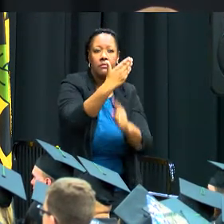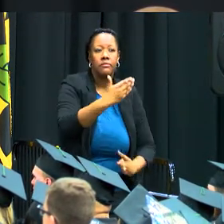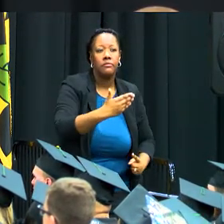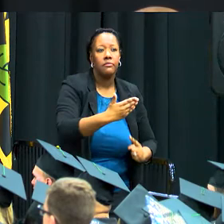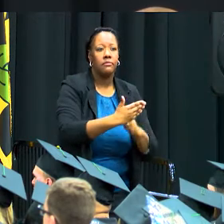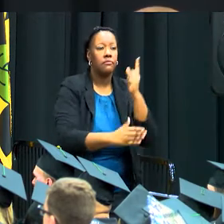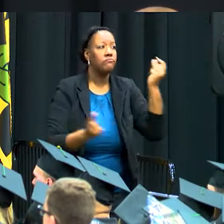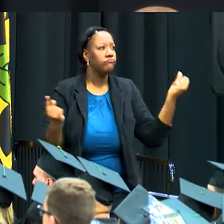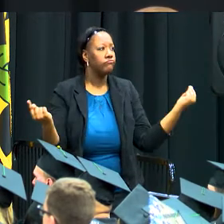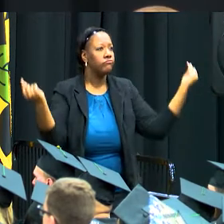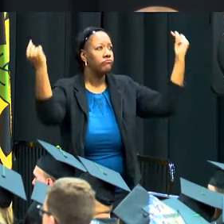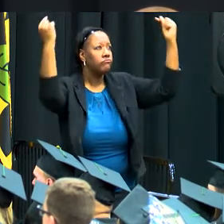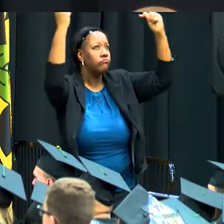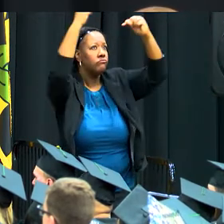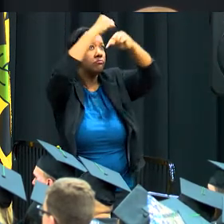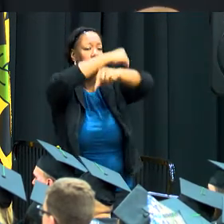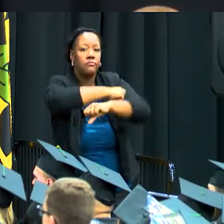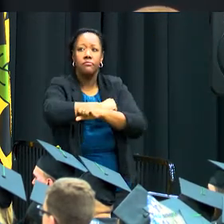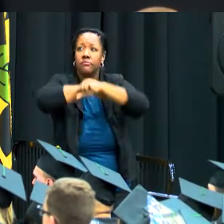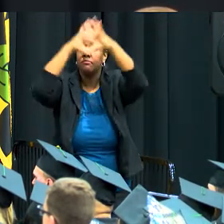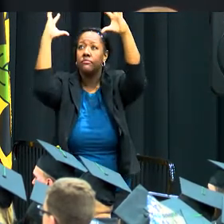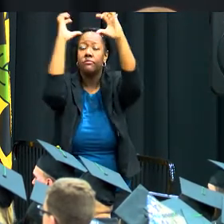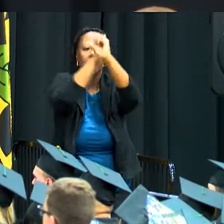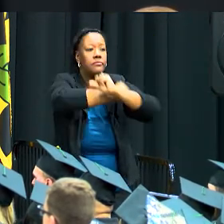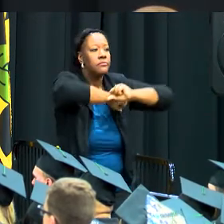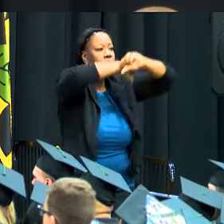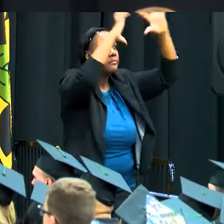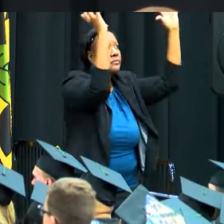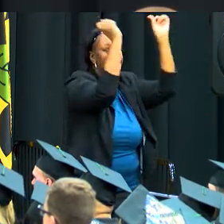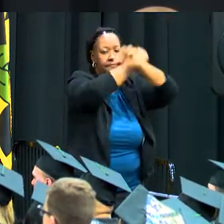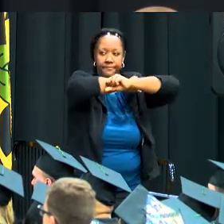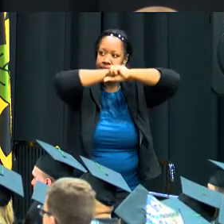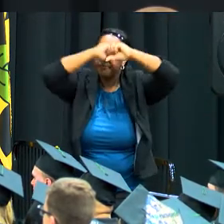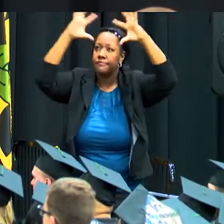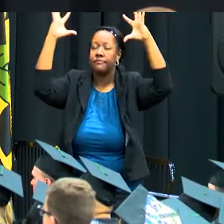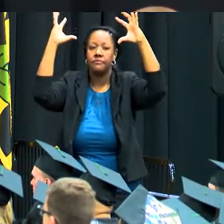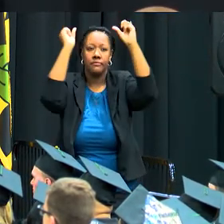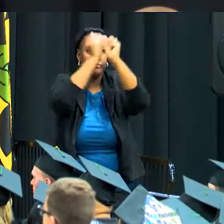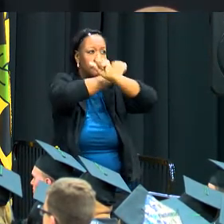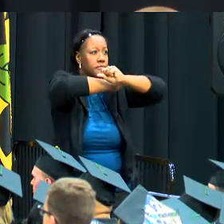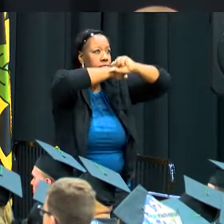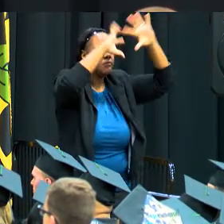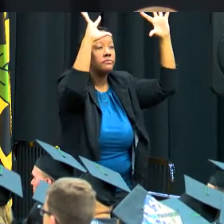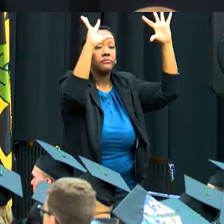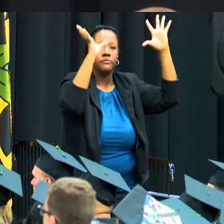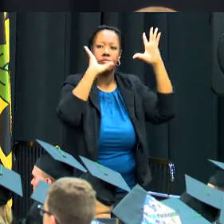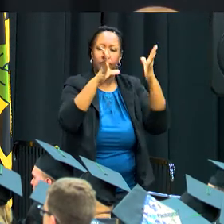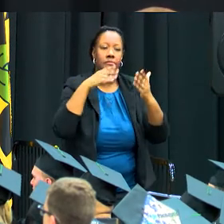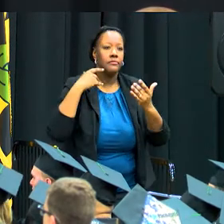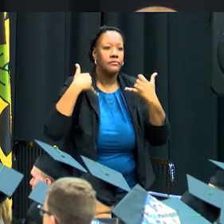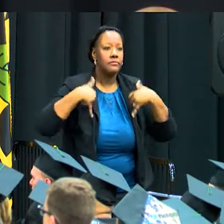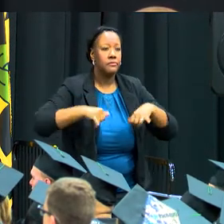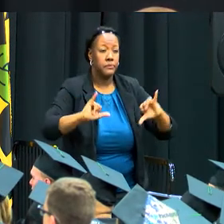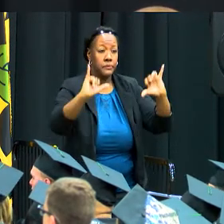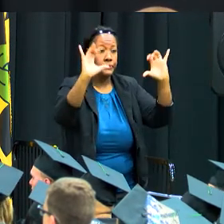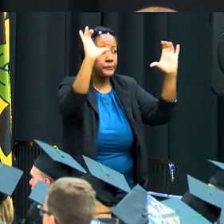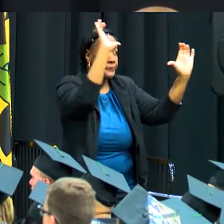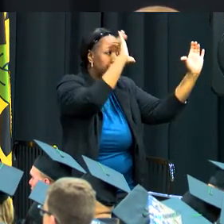red glare, the bombs bursting in air,